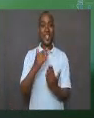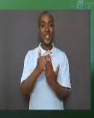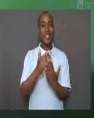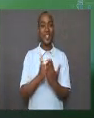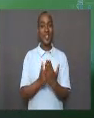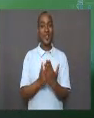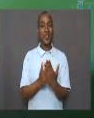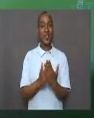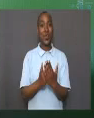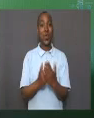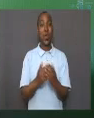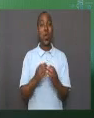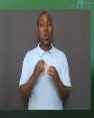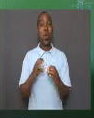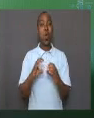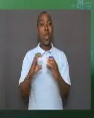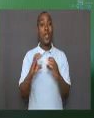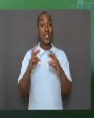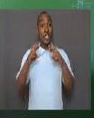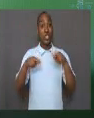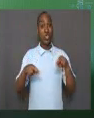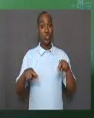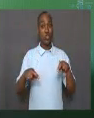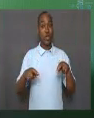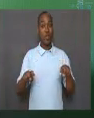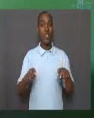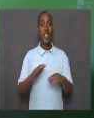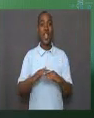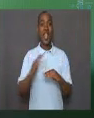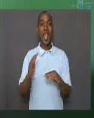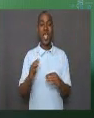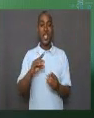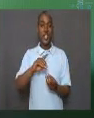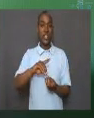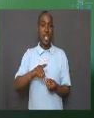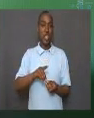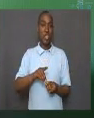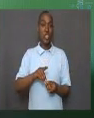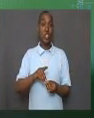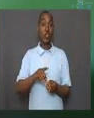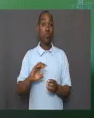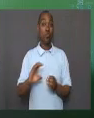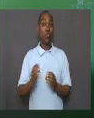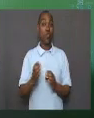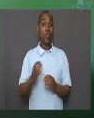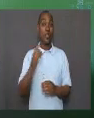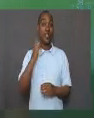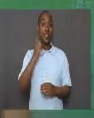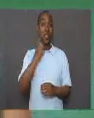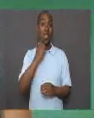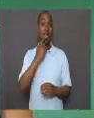on conducting an experiment to prove digestion occurs in the